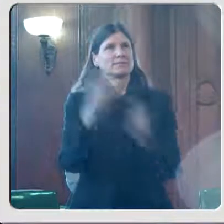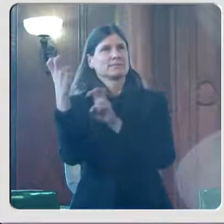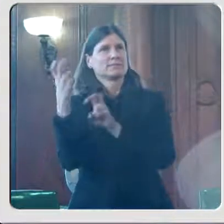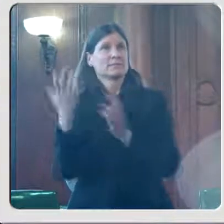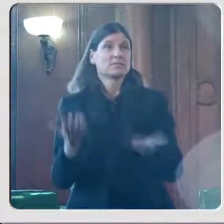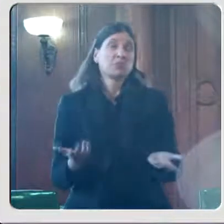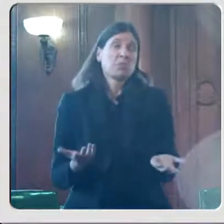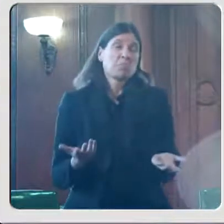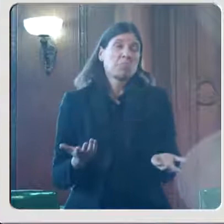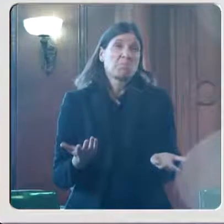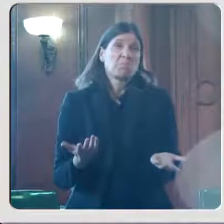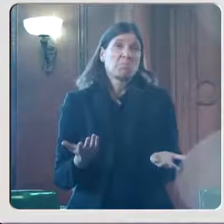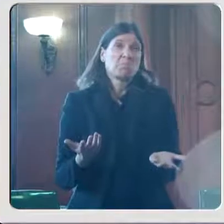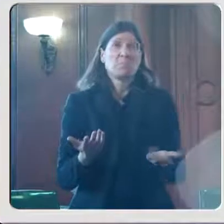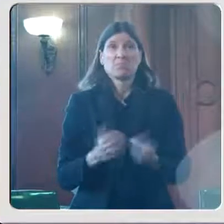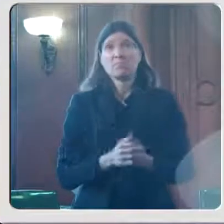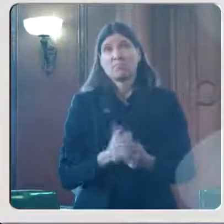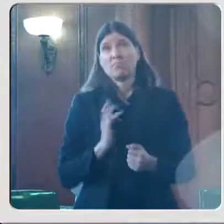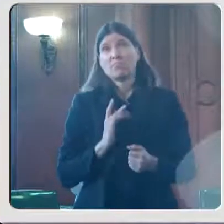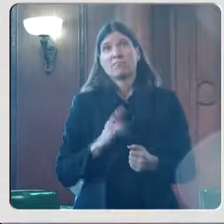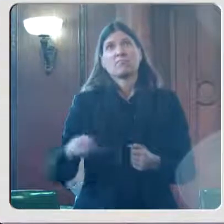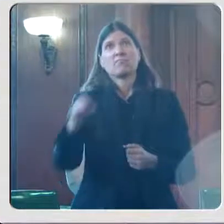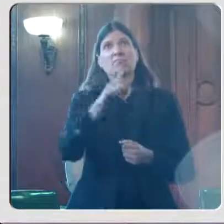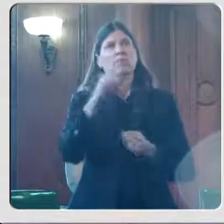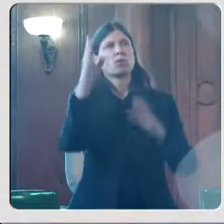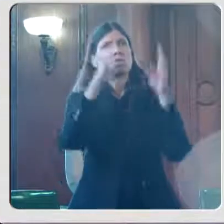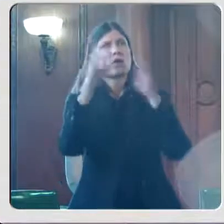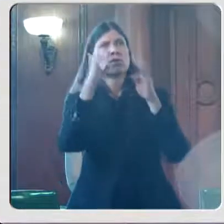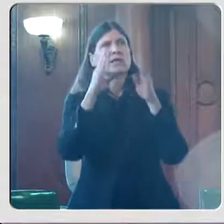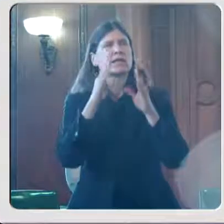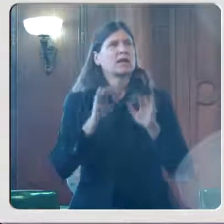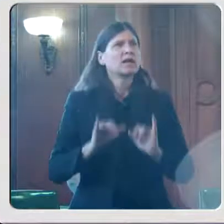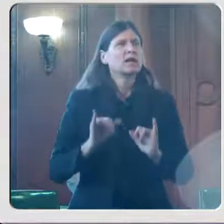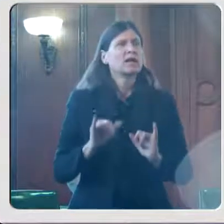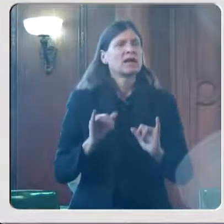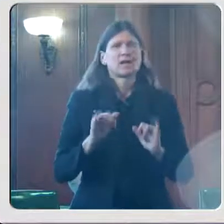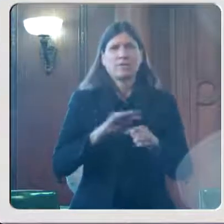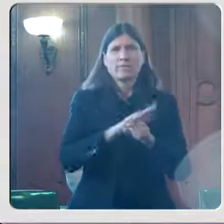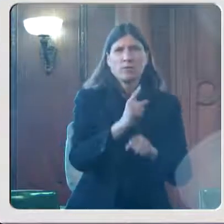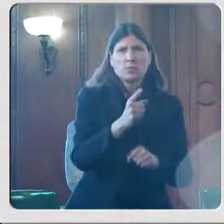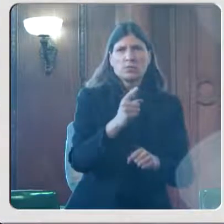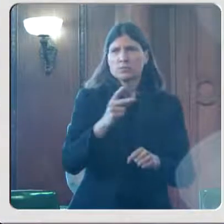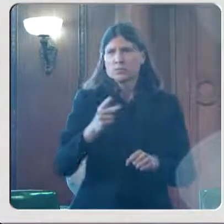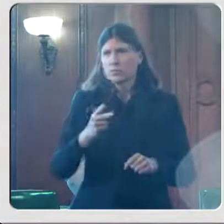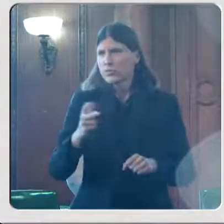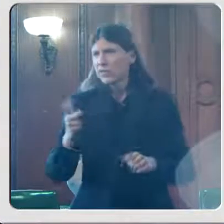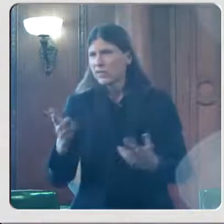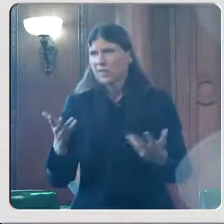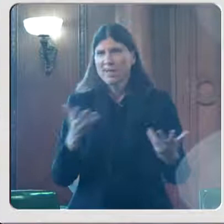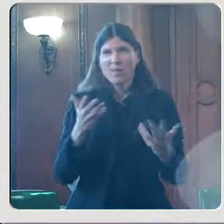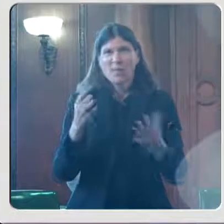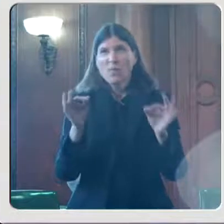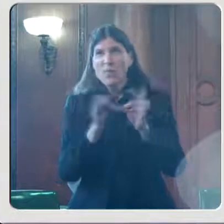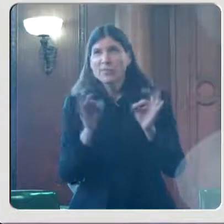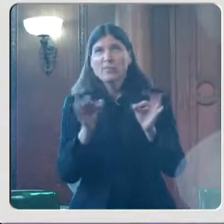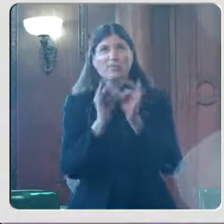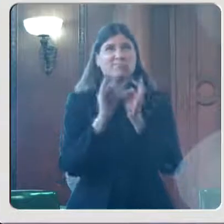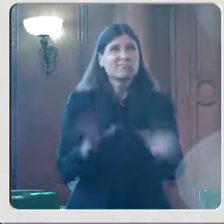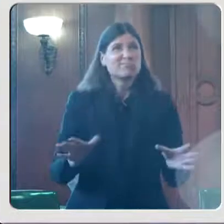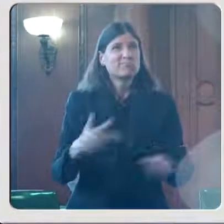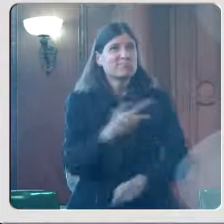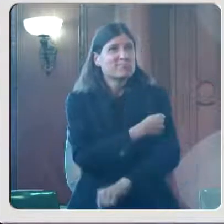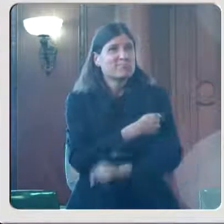any conclusions until we have more established scientific evidence. It does point to the fact, though, that